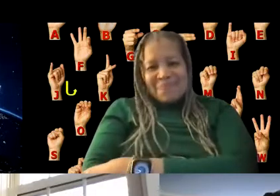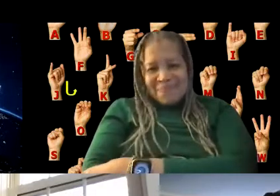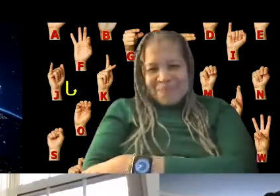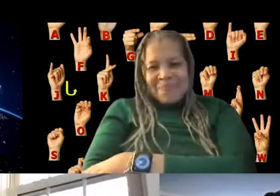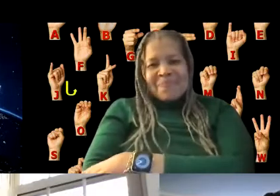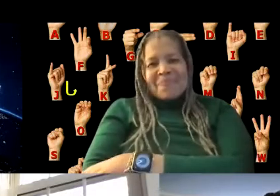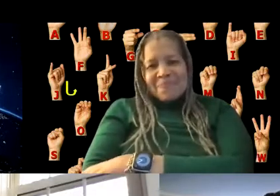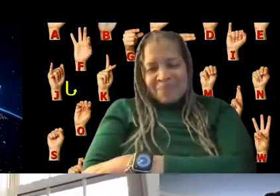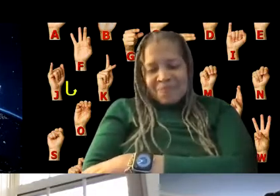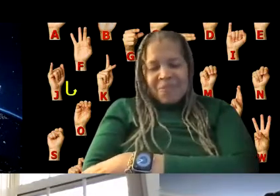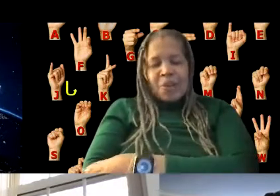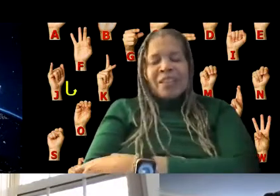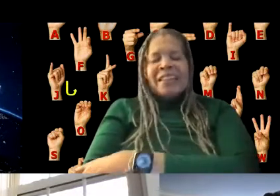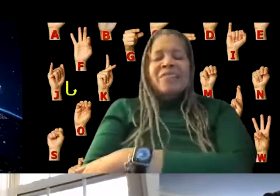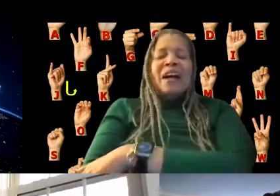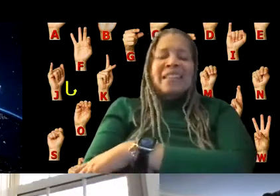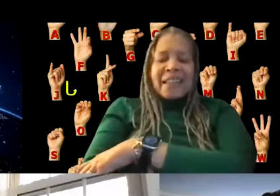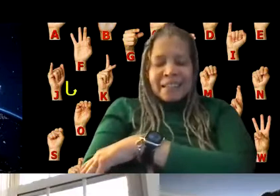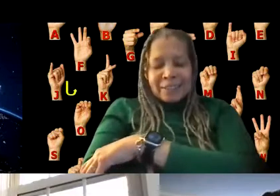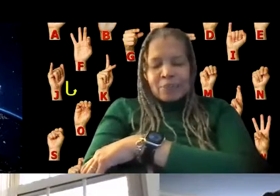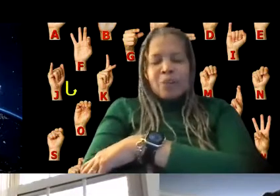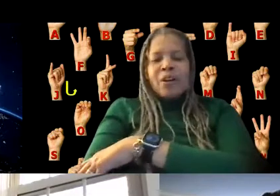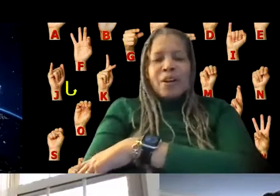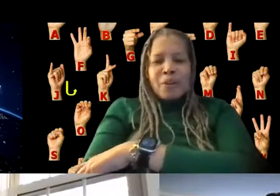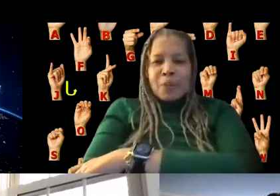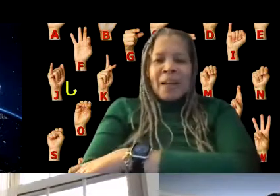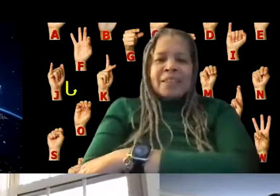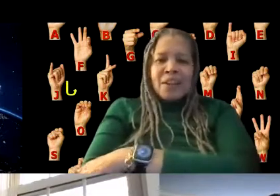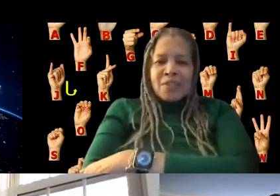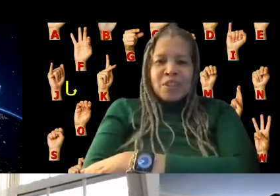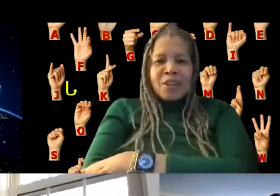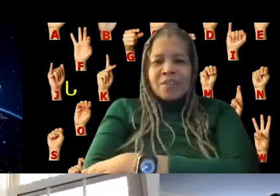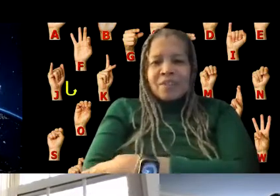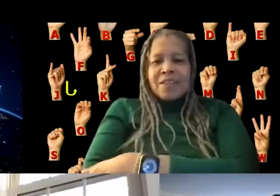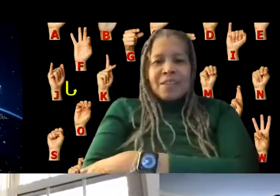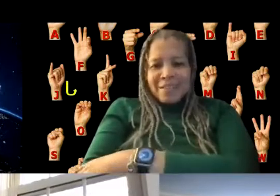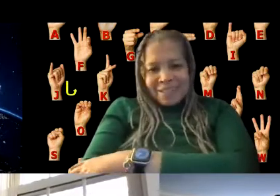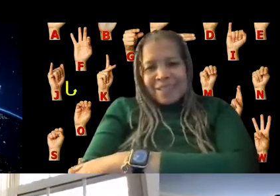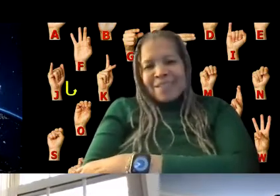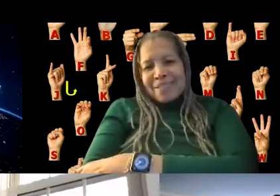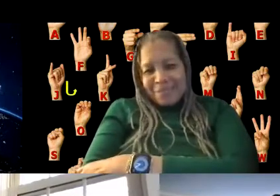people don't. So are we going to get a ride in that electric blue car when we're past COVID,